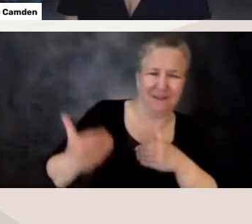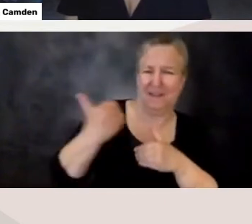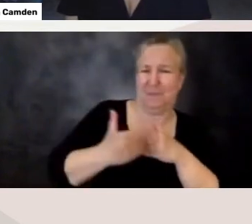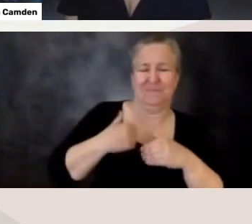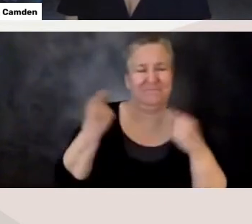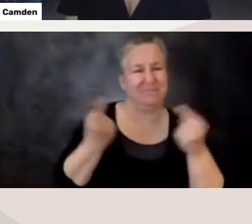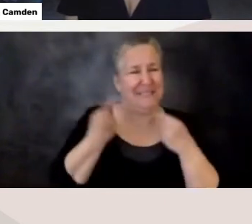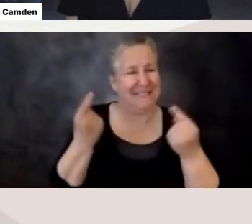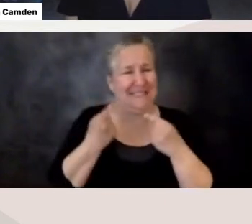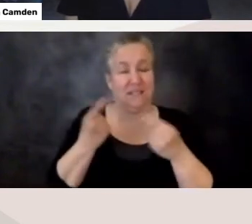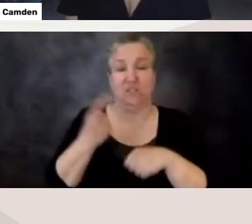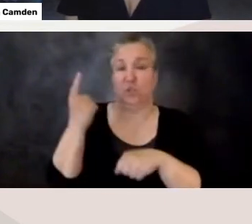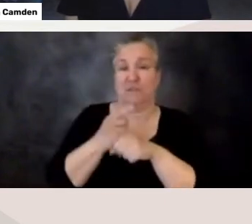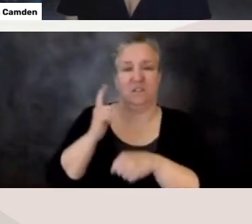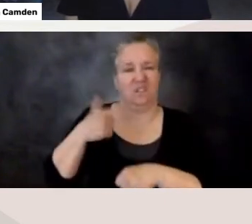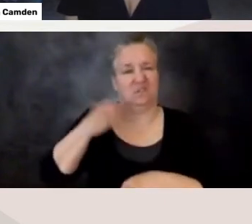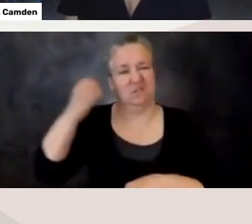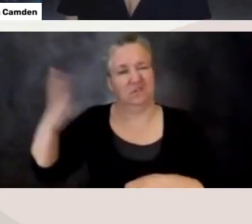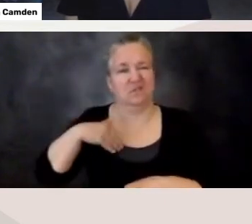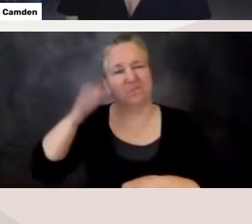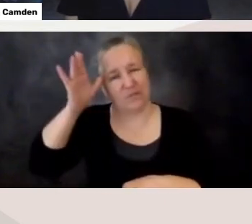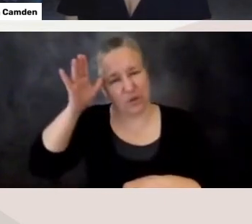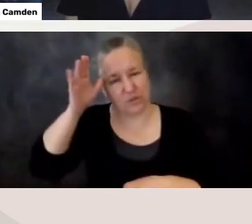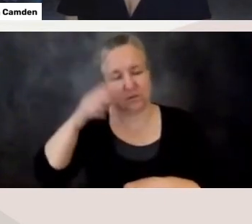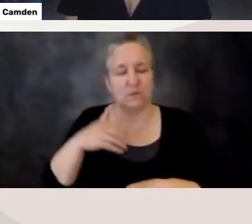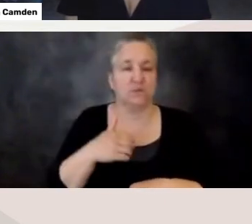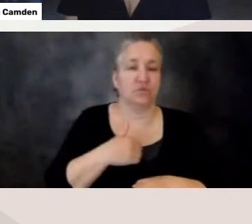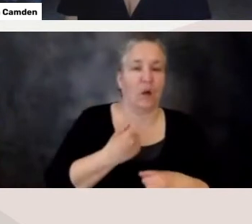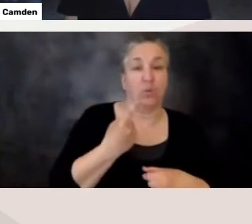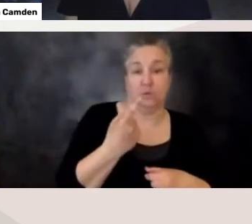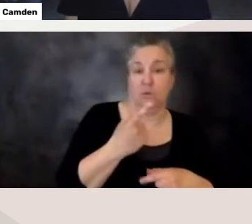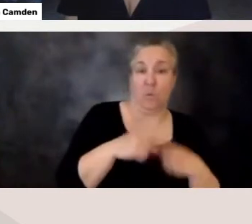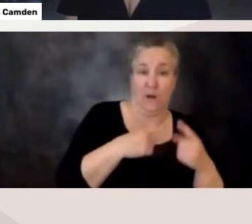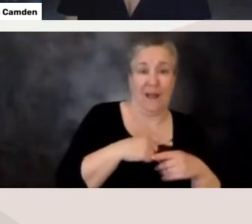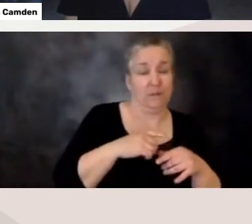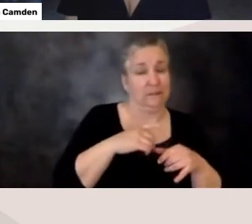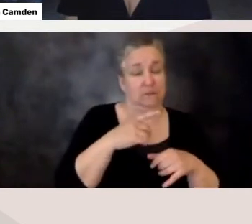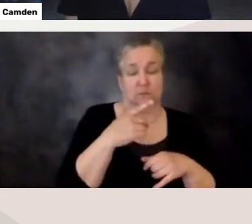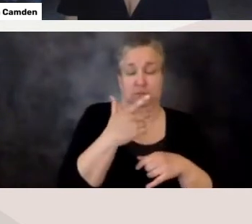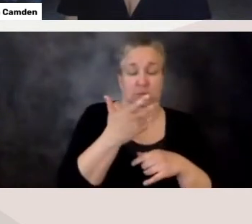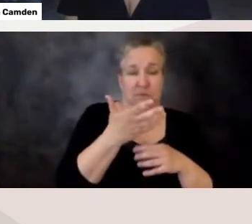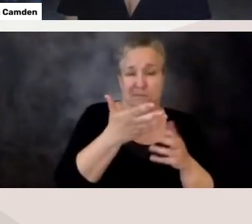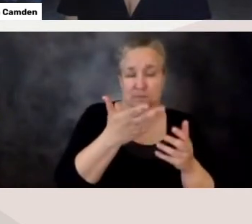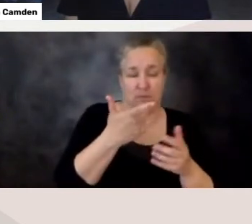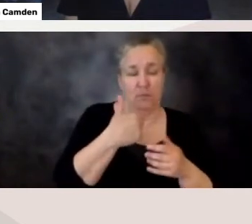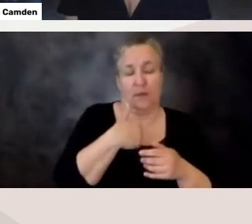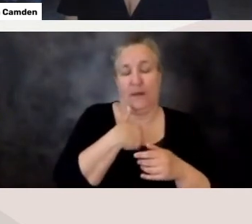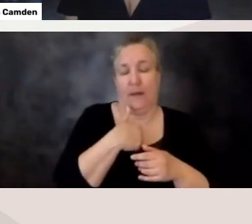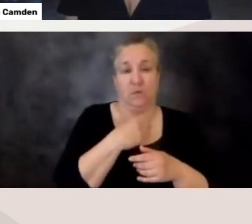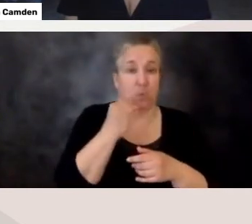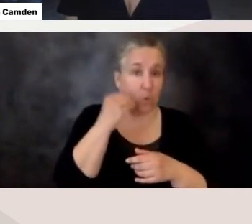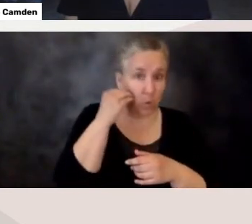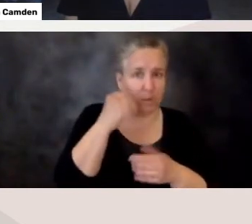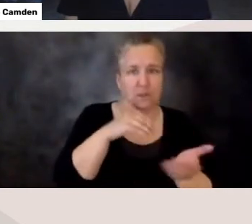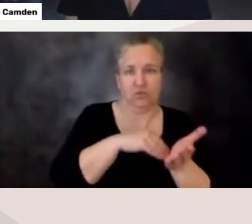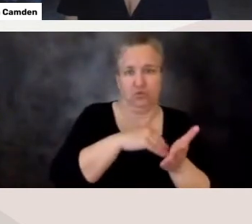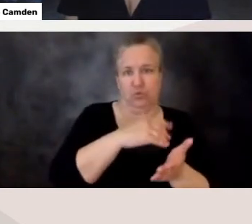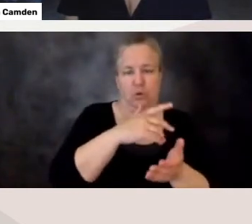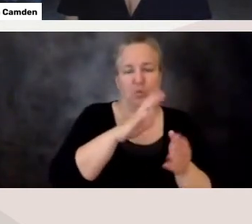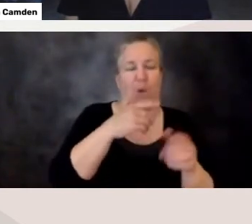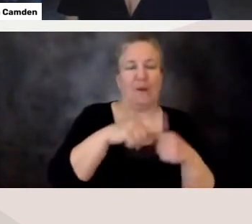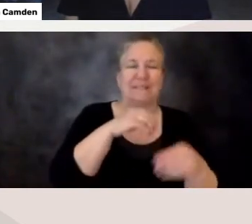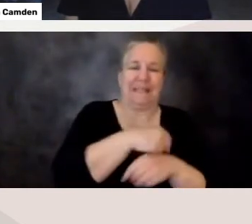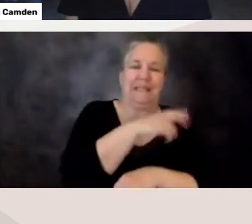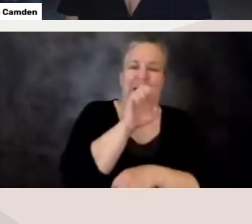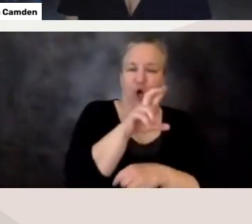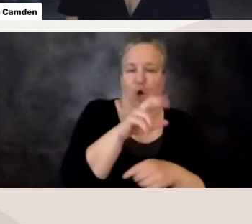pain, and I was by myself. And that's when the oncologist had called me to tell me this. So I said, "Please come to the